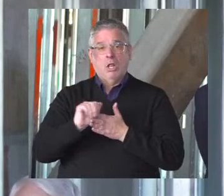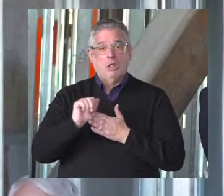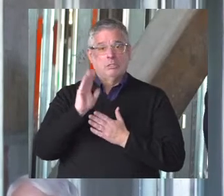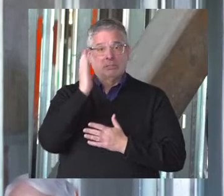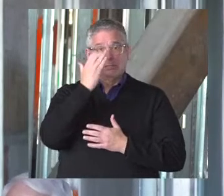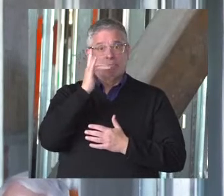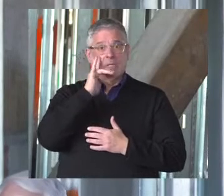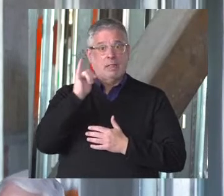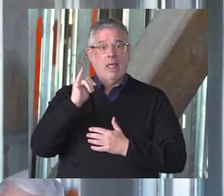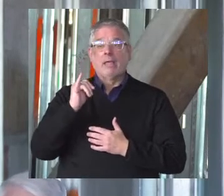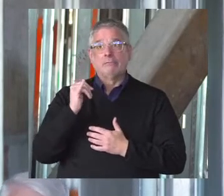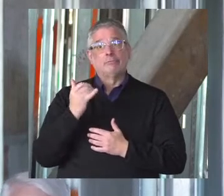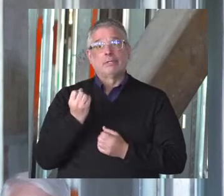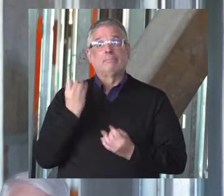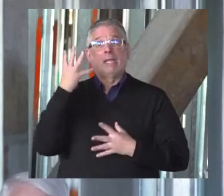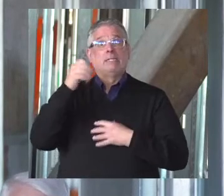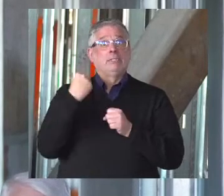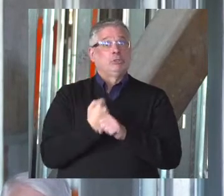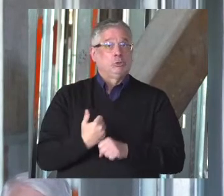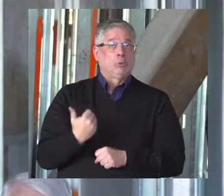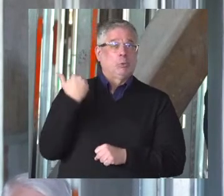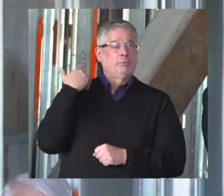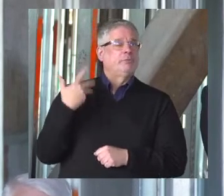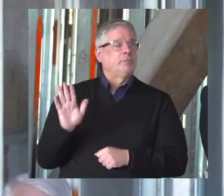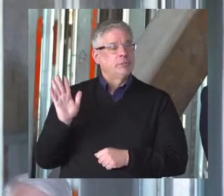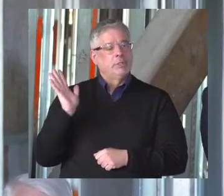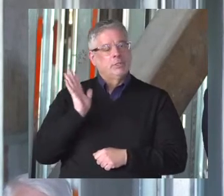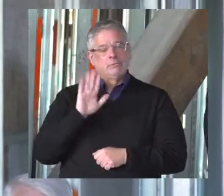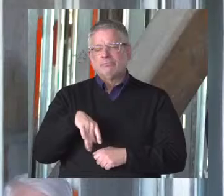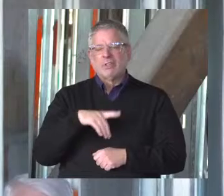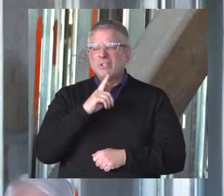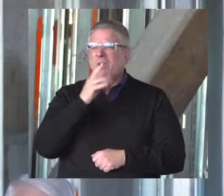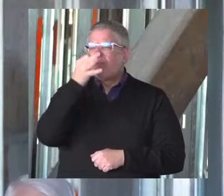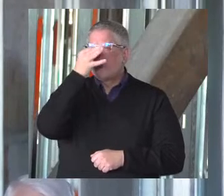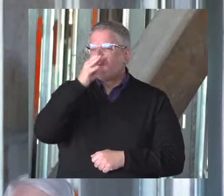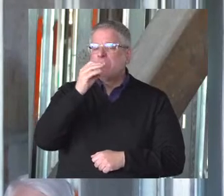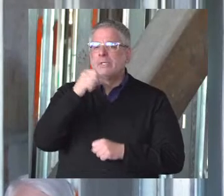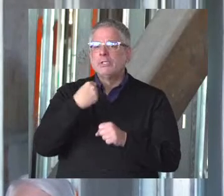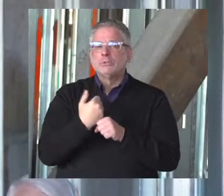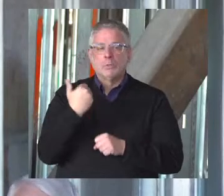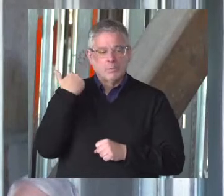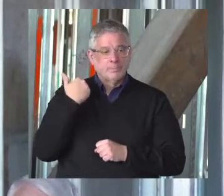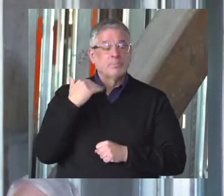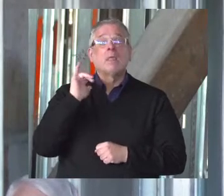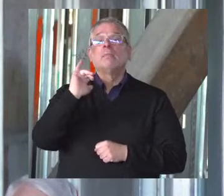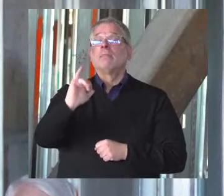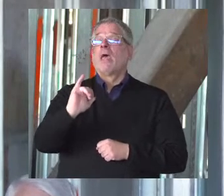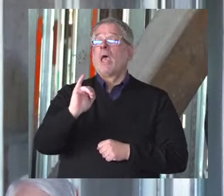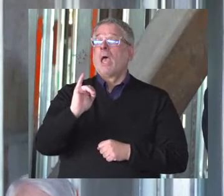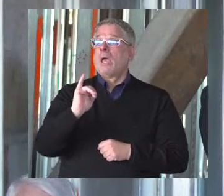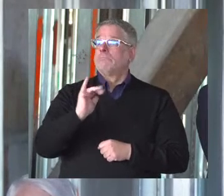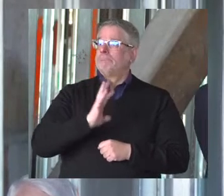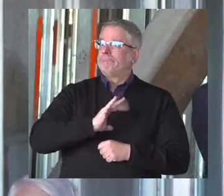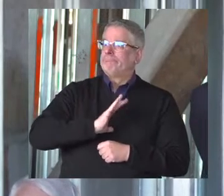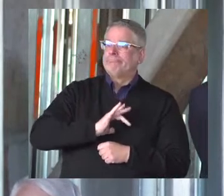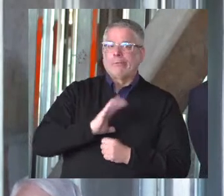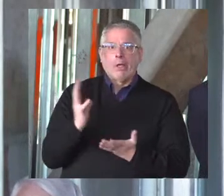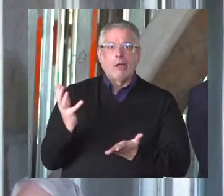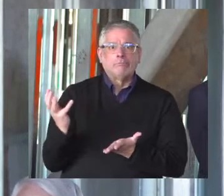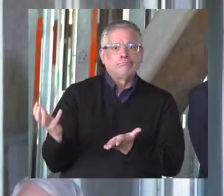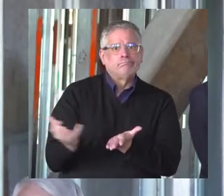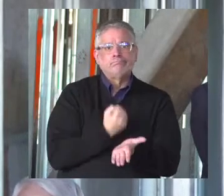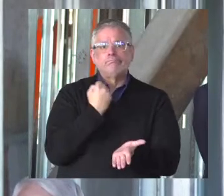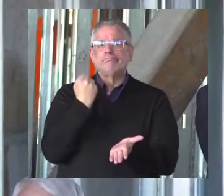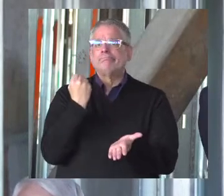like an eternity ago. It was just a few years ago. And that afforded the opportunity to take